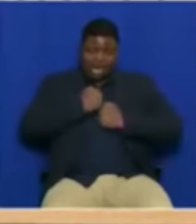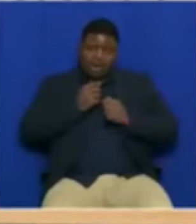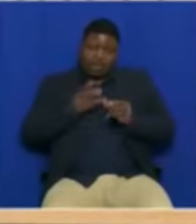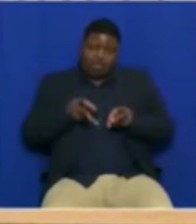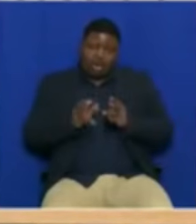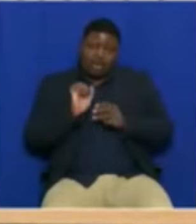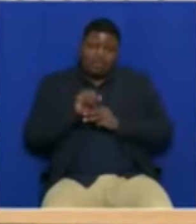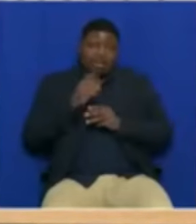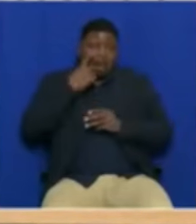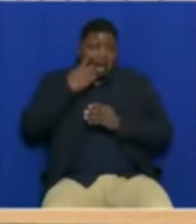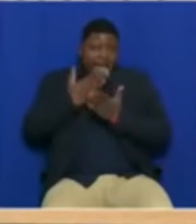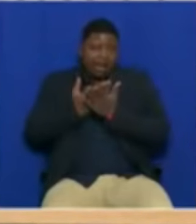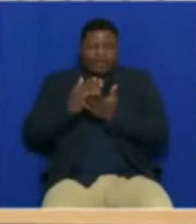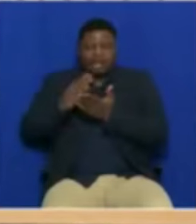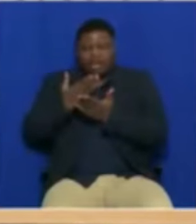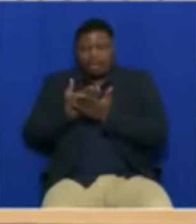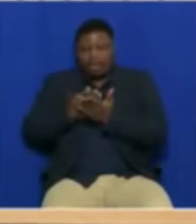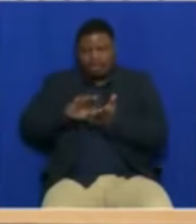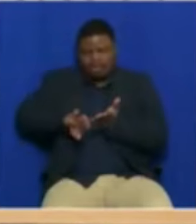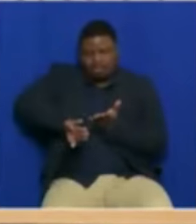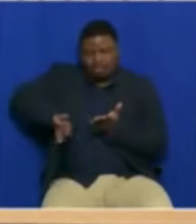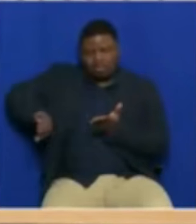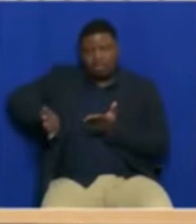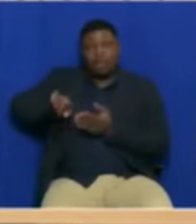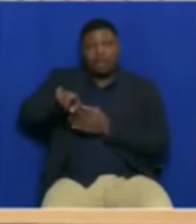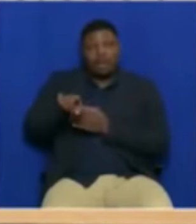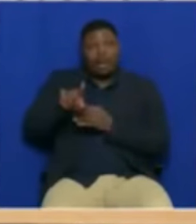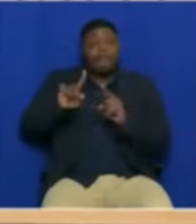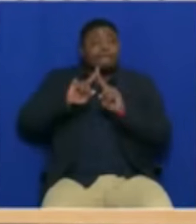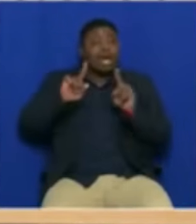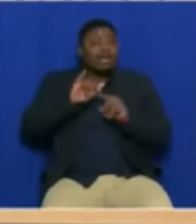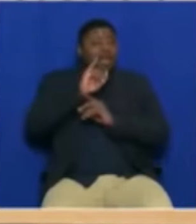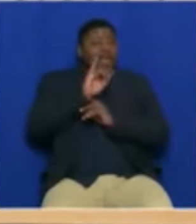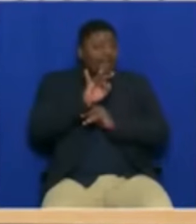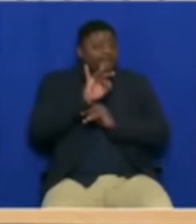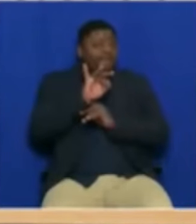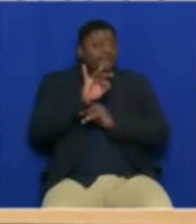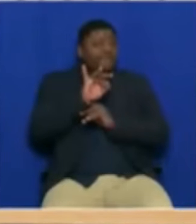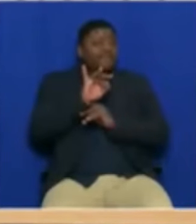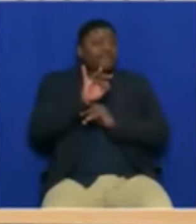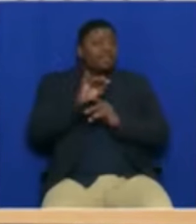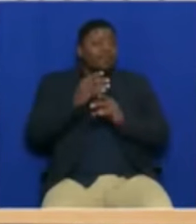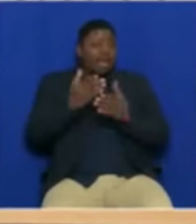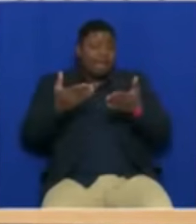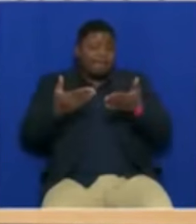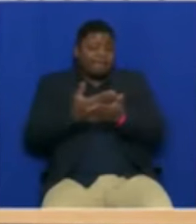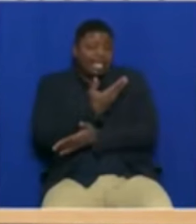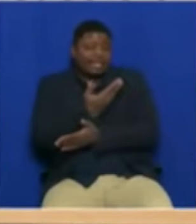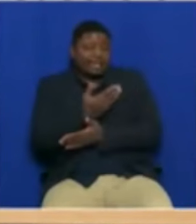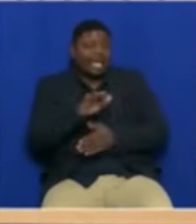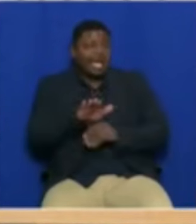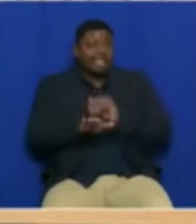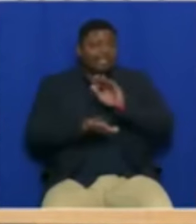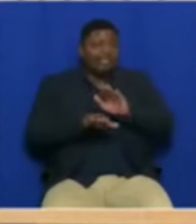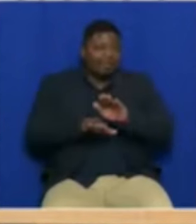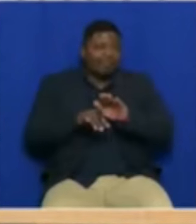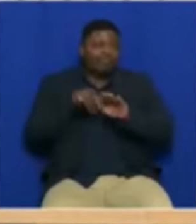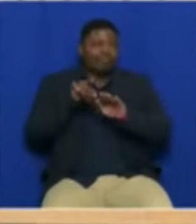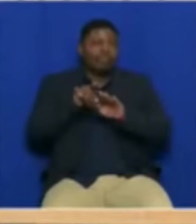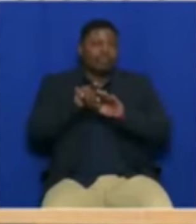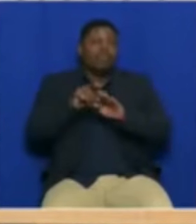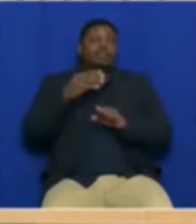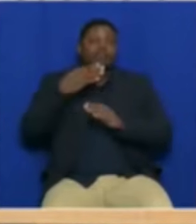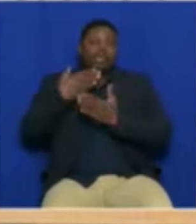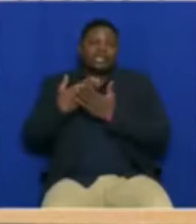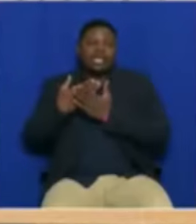either skipped an important step in my chronology, which is reflected in this affidavit, you will reference the affidavit and then we